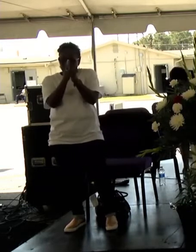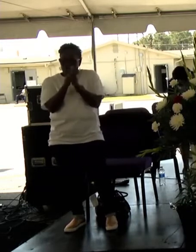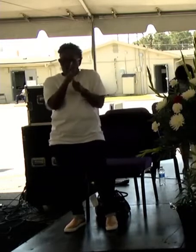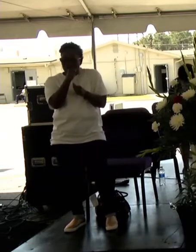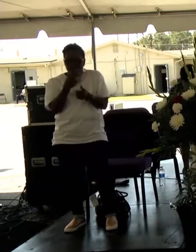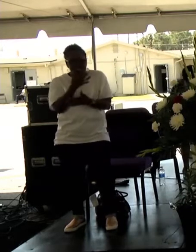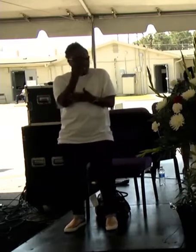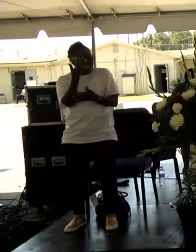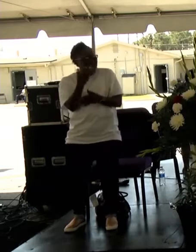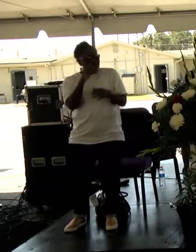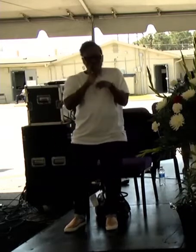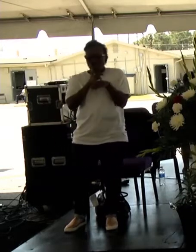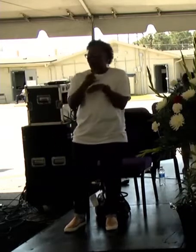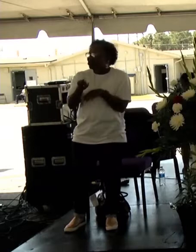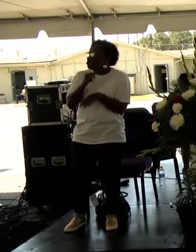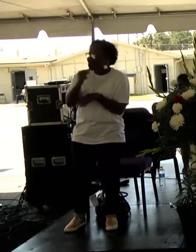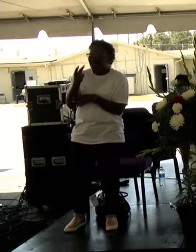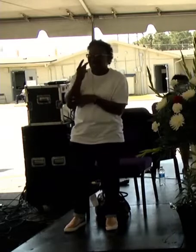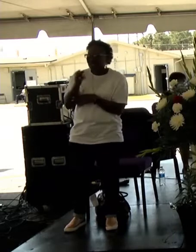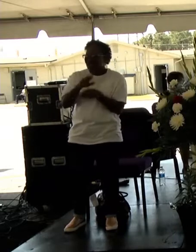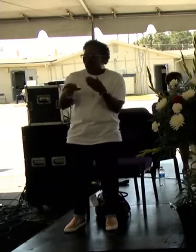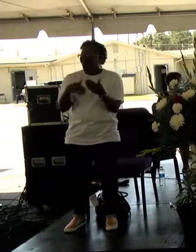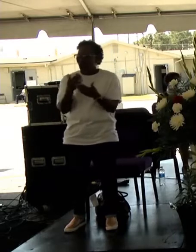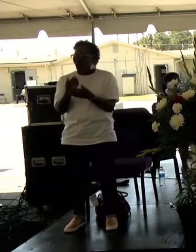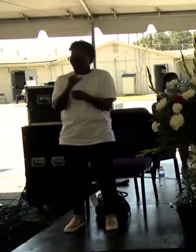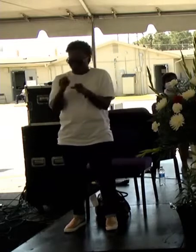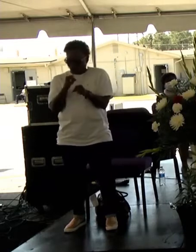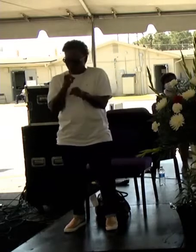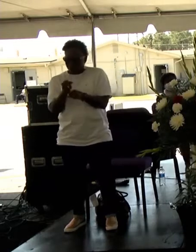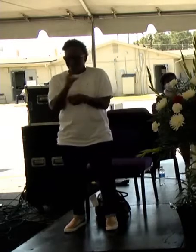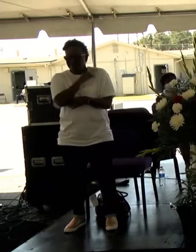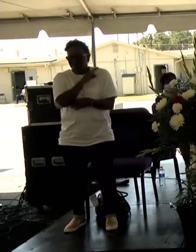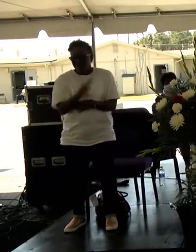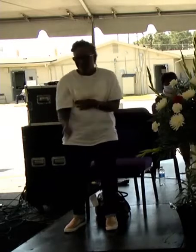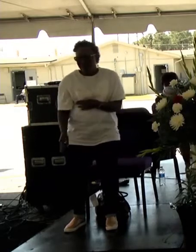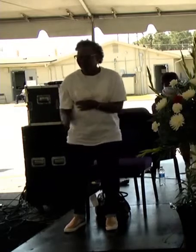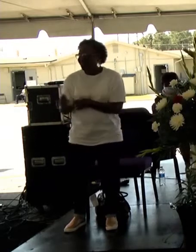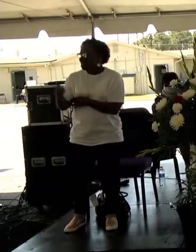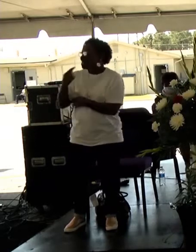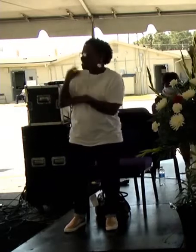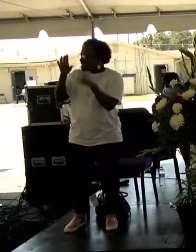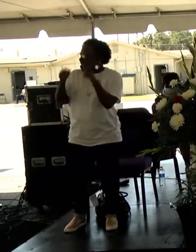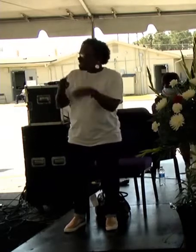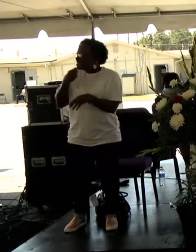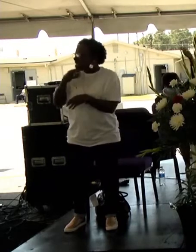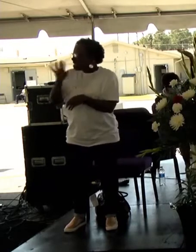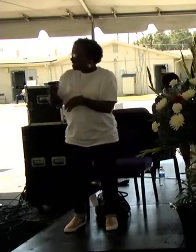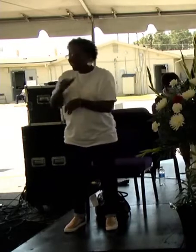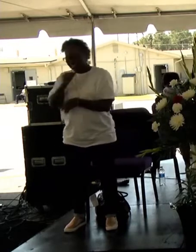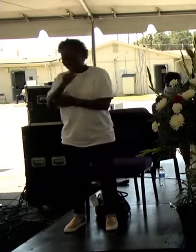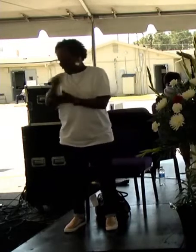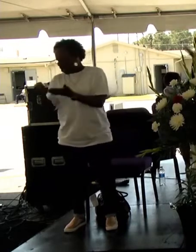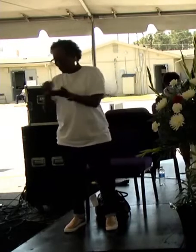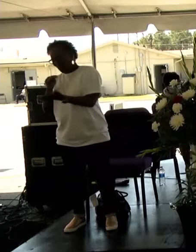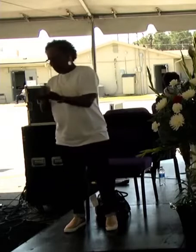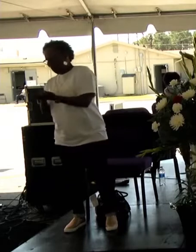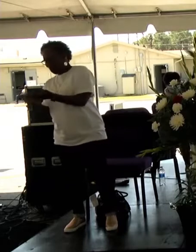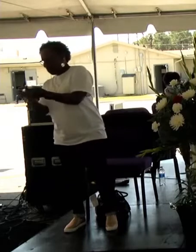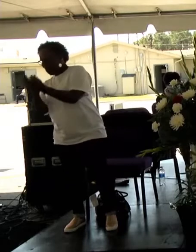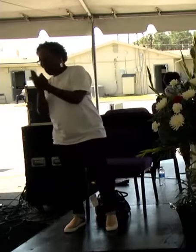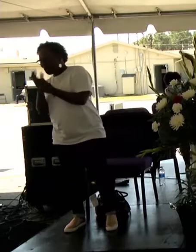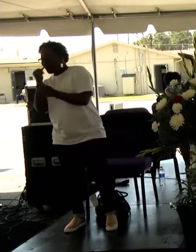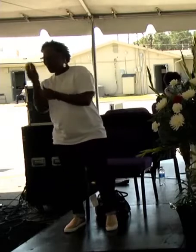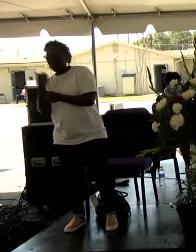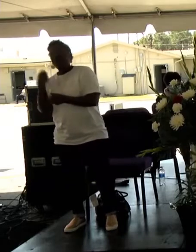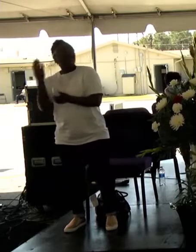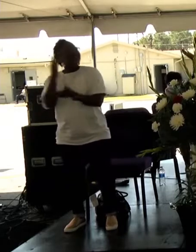shouting a little bit earlier, you didn't see the hell they went through all year to be able to say, this ain't no ordinary worship. And if I got a couple of witnesses out there